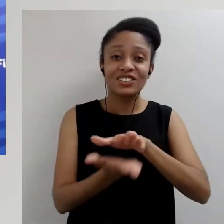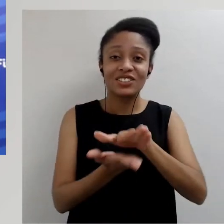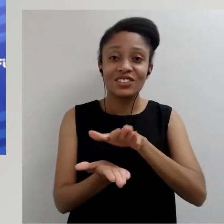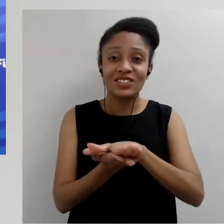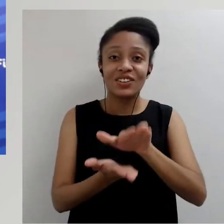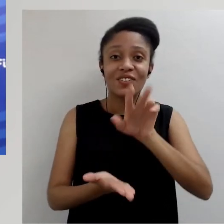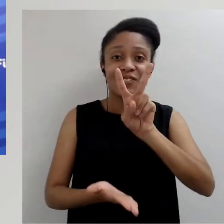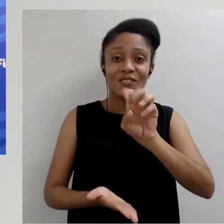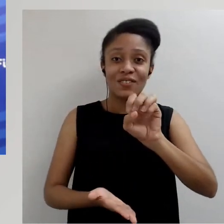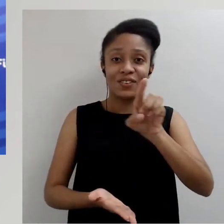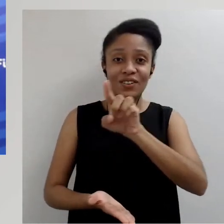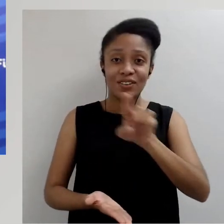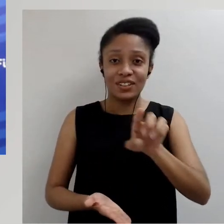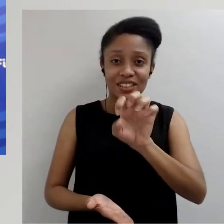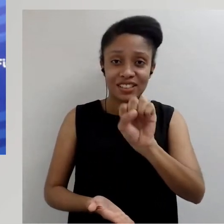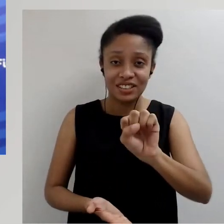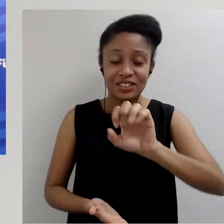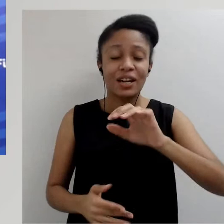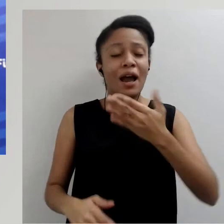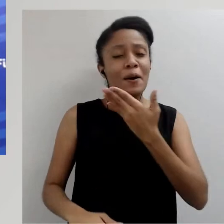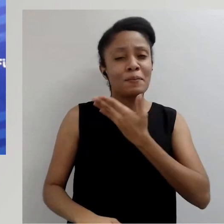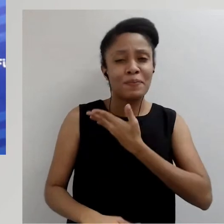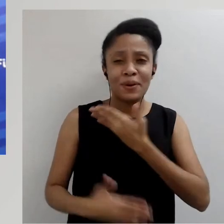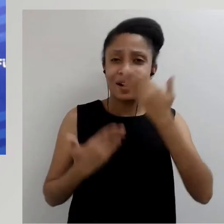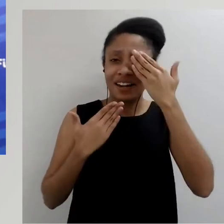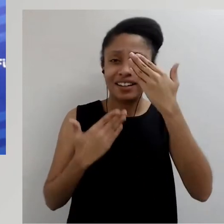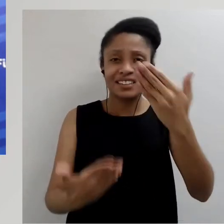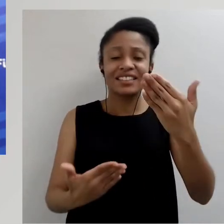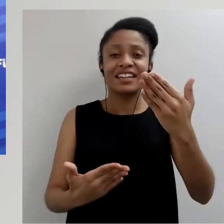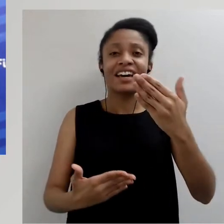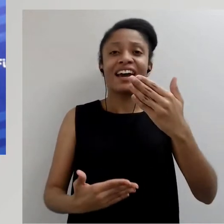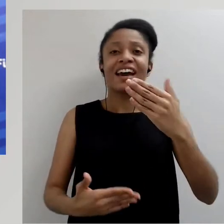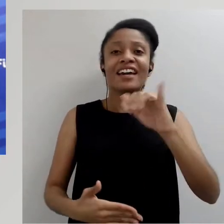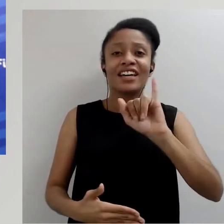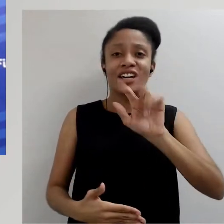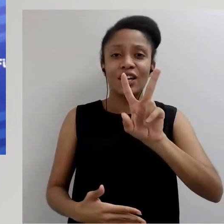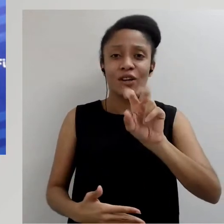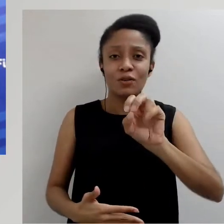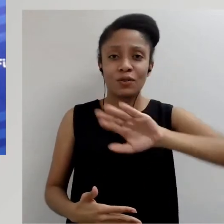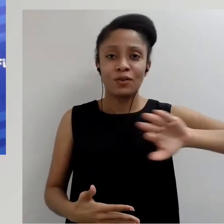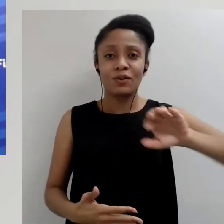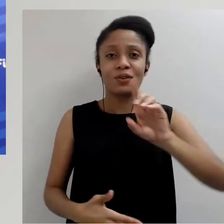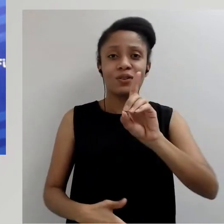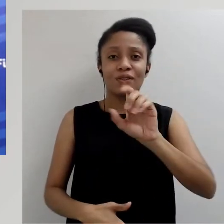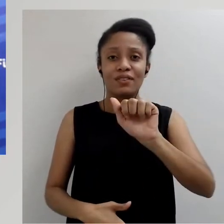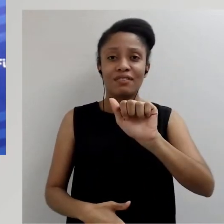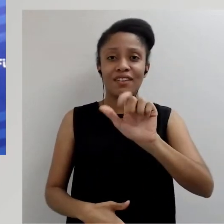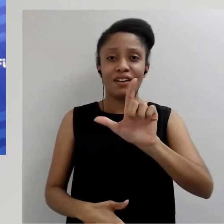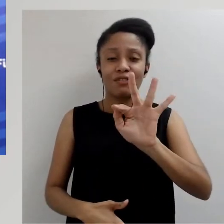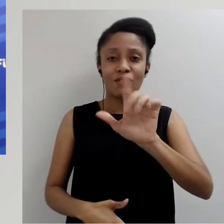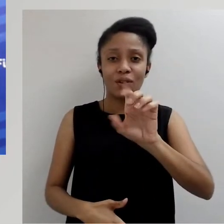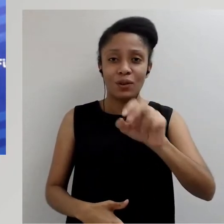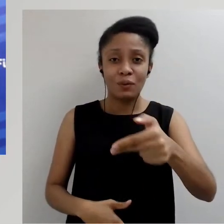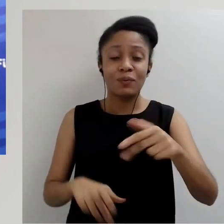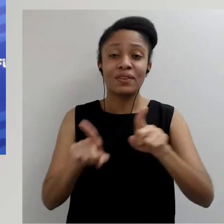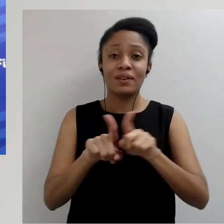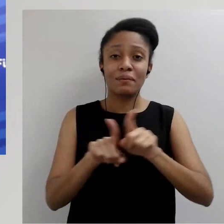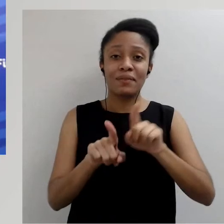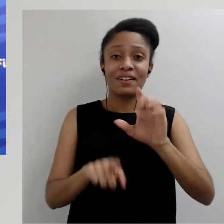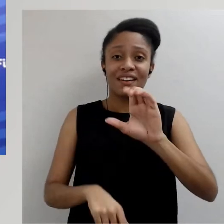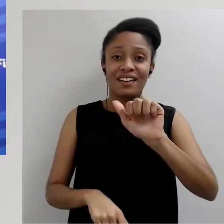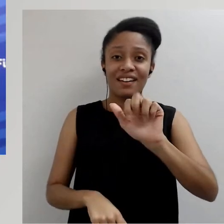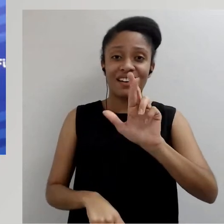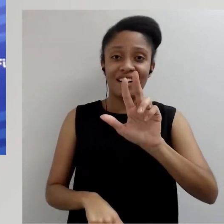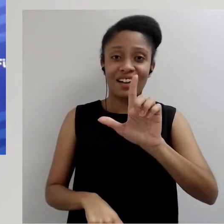printing agency, also my friend Ivo Dafon and Carla Geral for the excellent role they had in this